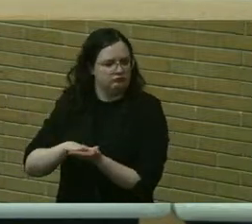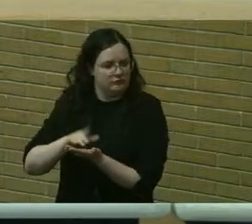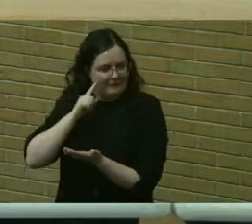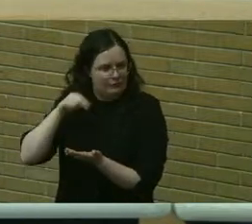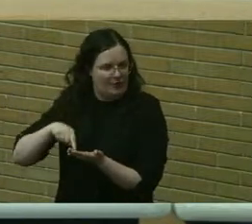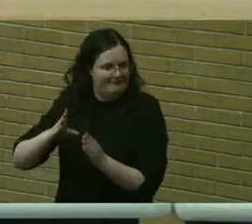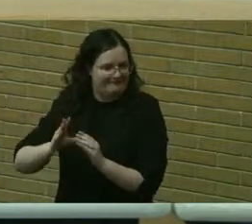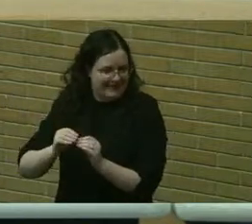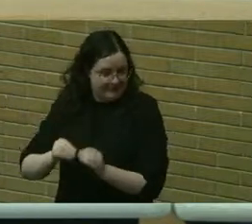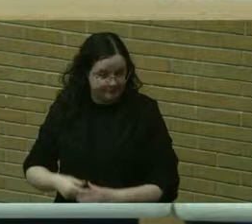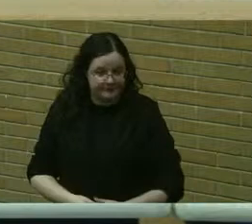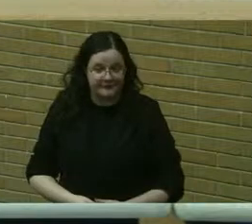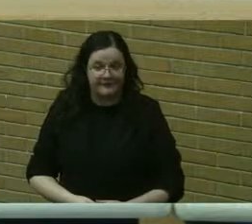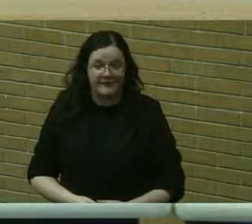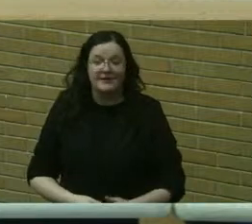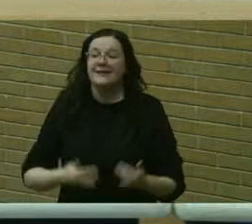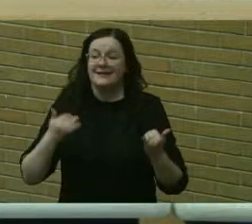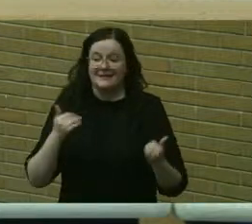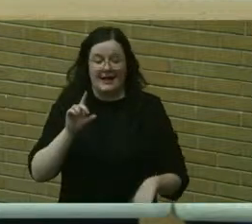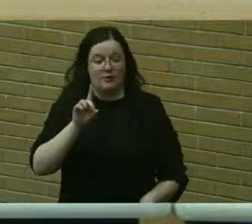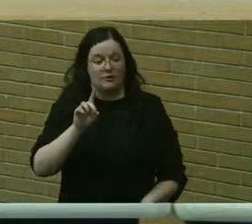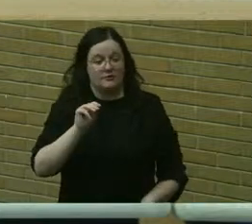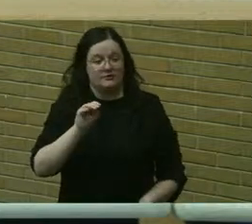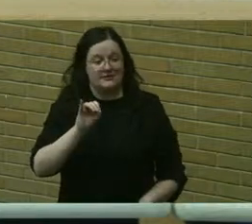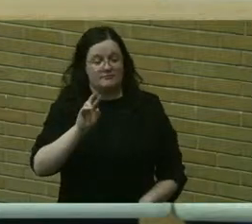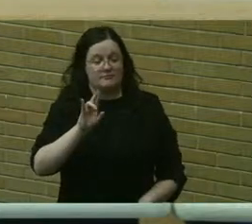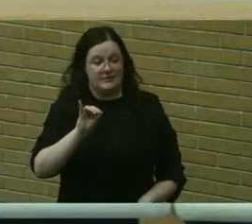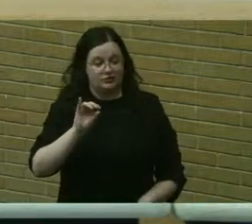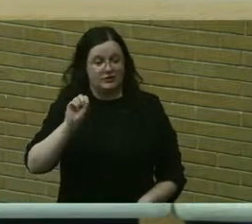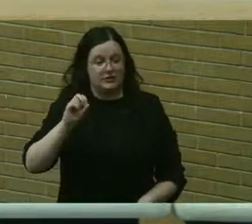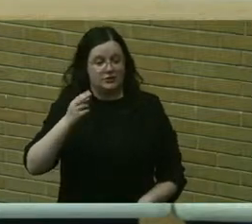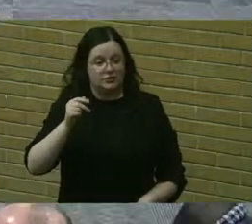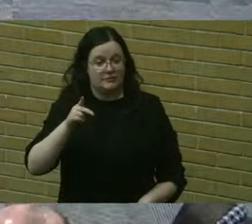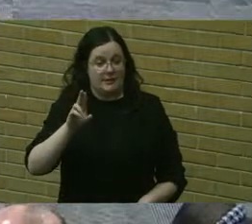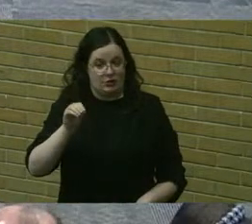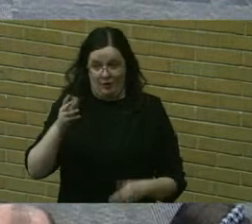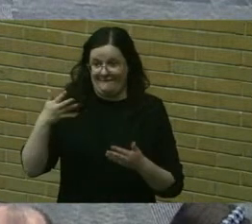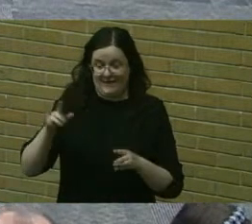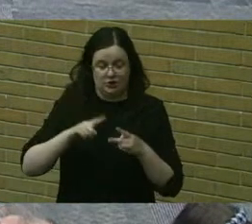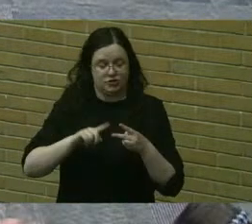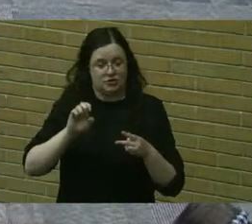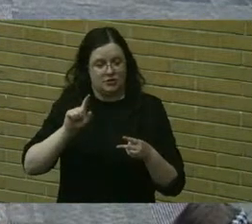Dimitri Shapiro is our next speaker, followed by Elizabeth Zwas.